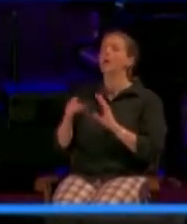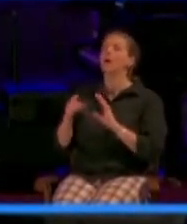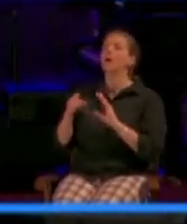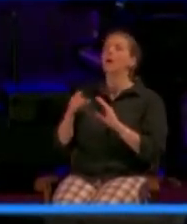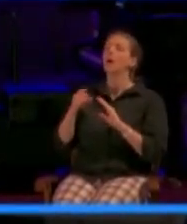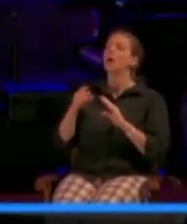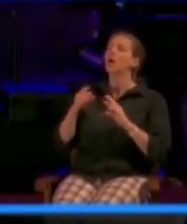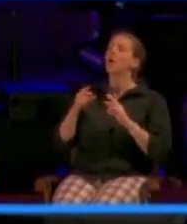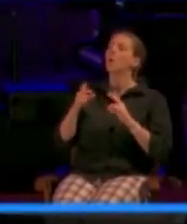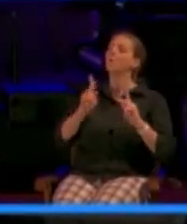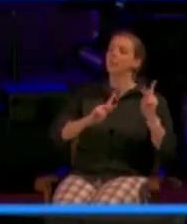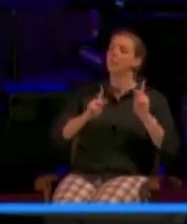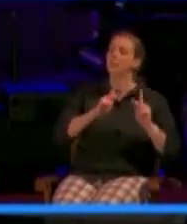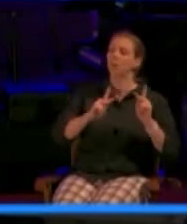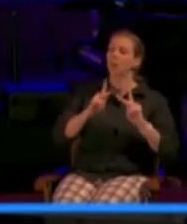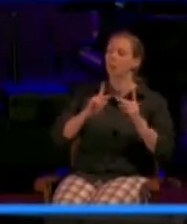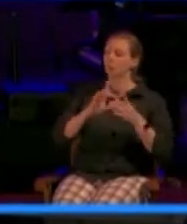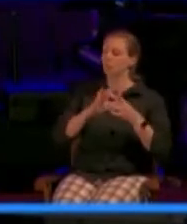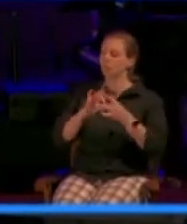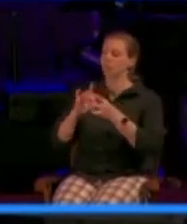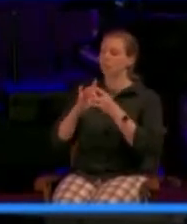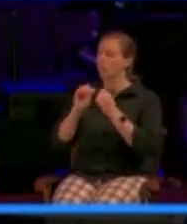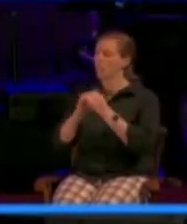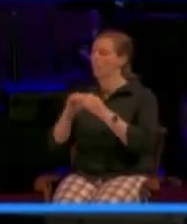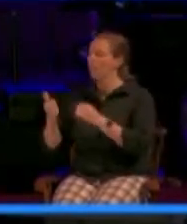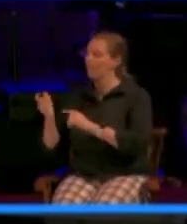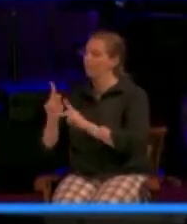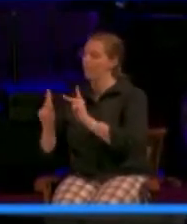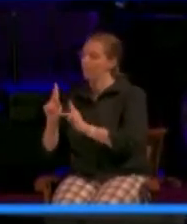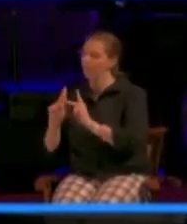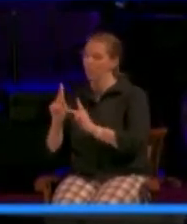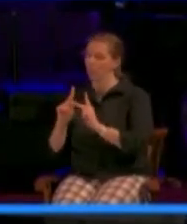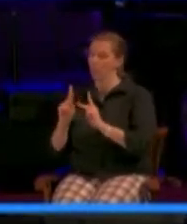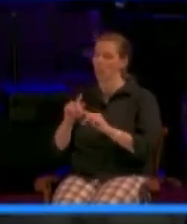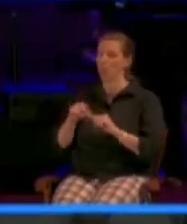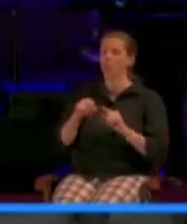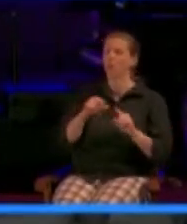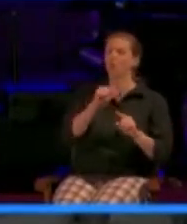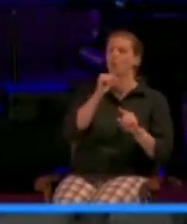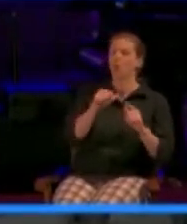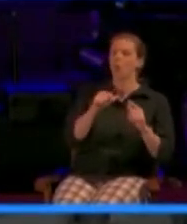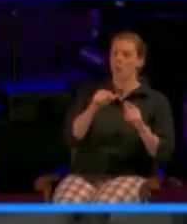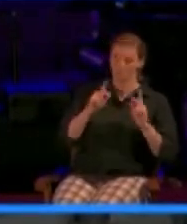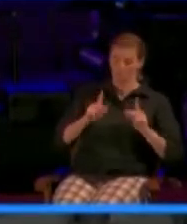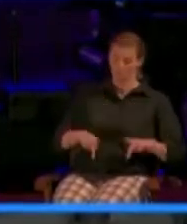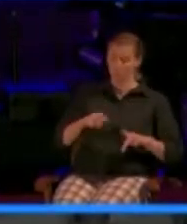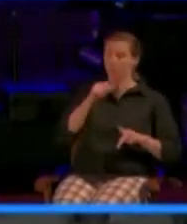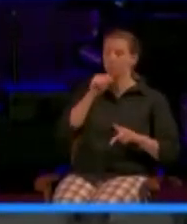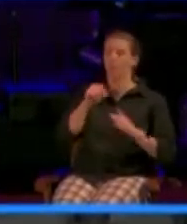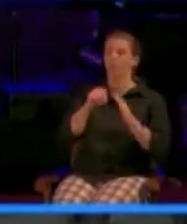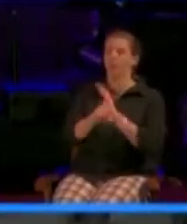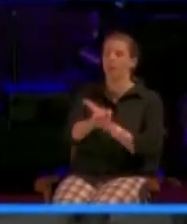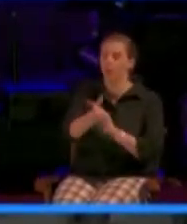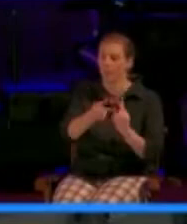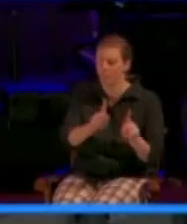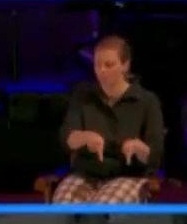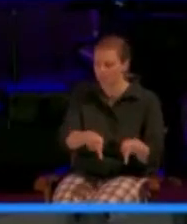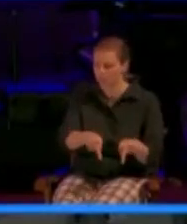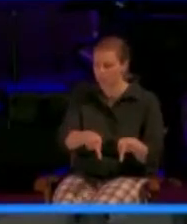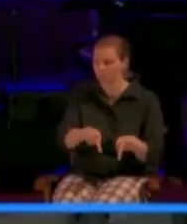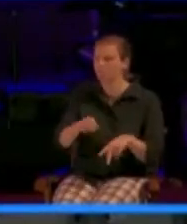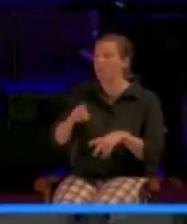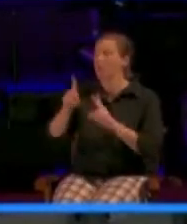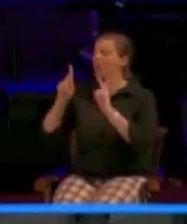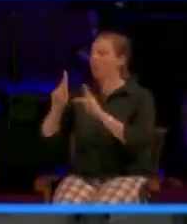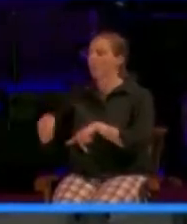God, and he deals strictly with those commandments that have to do with our relationship with man. You know why I think he does